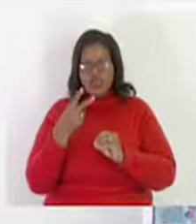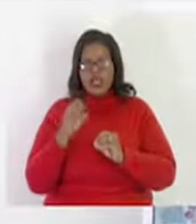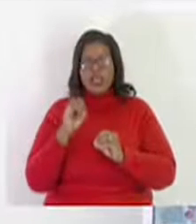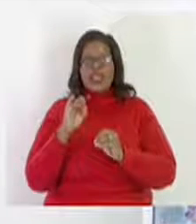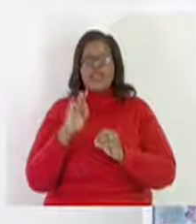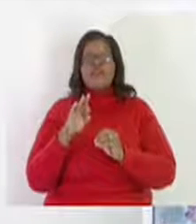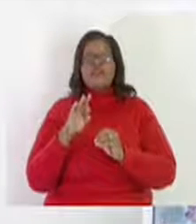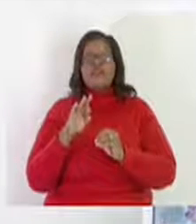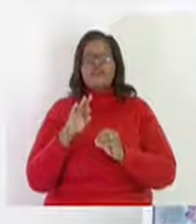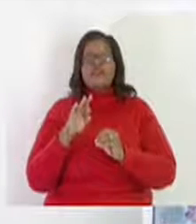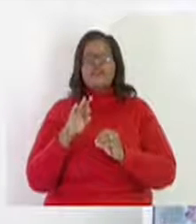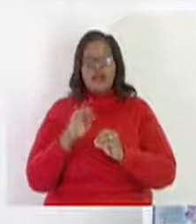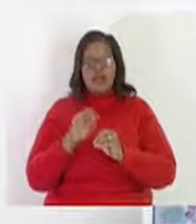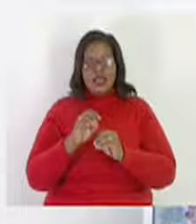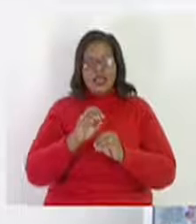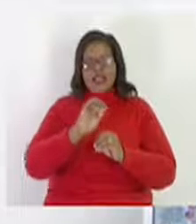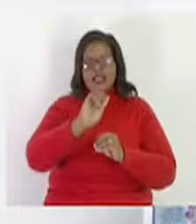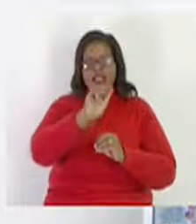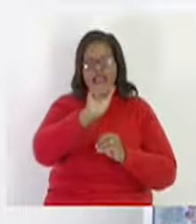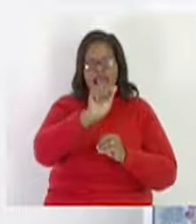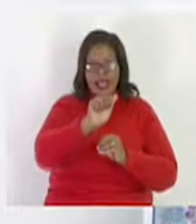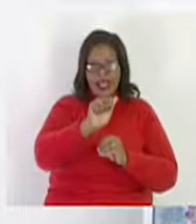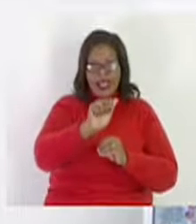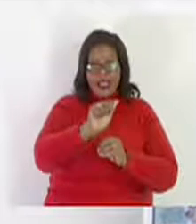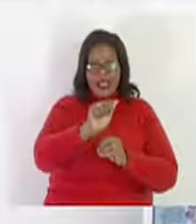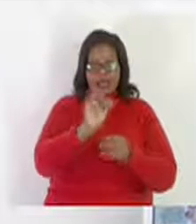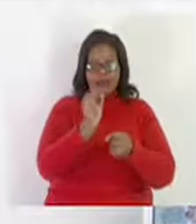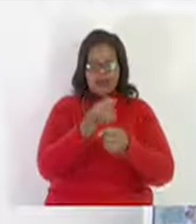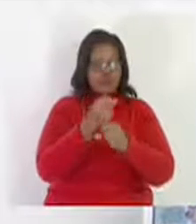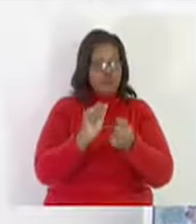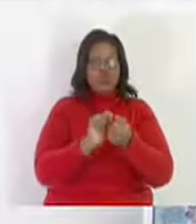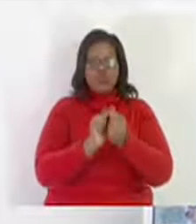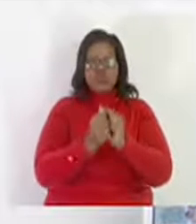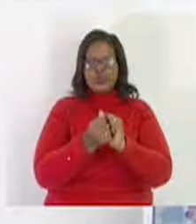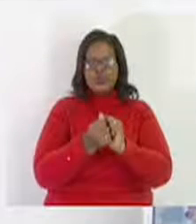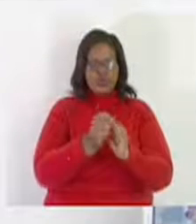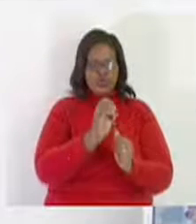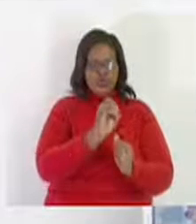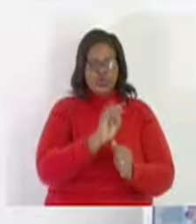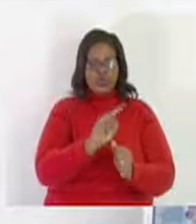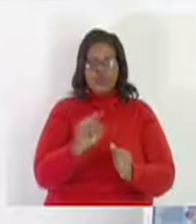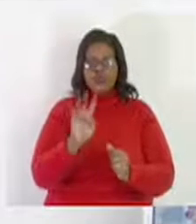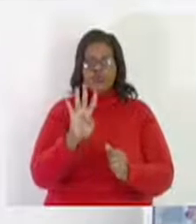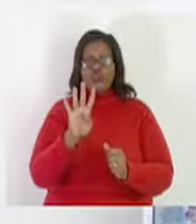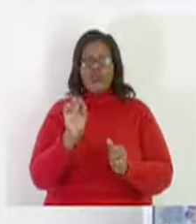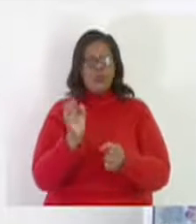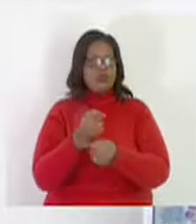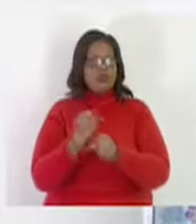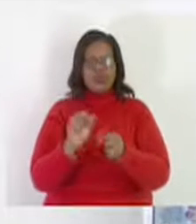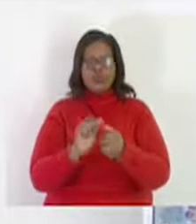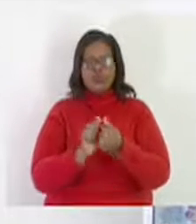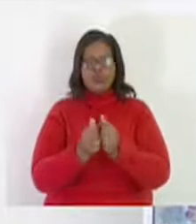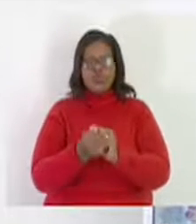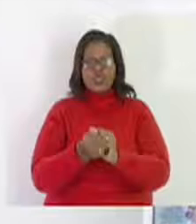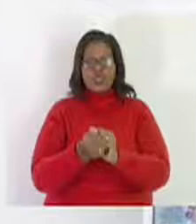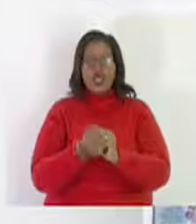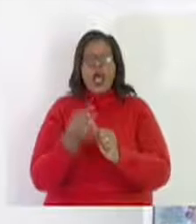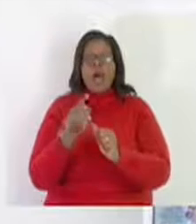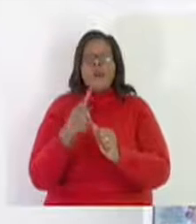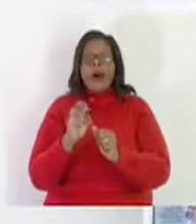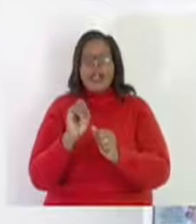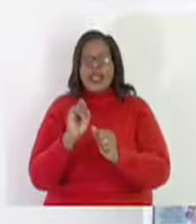category A, it will not change the number you are rounding off. But if